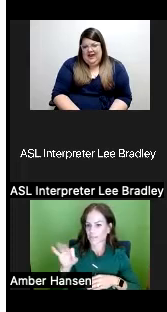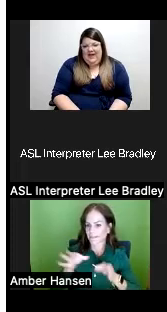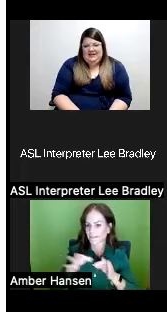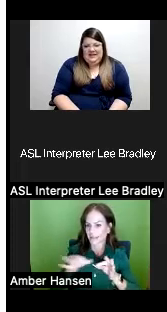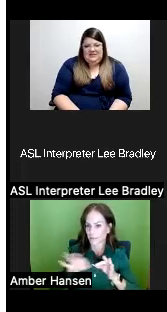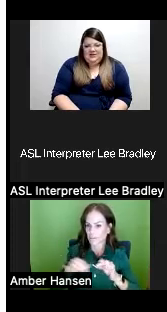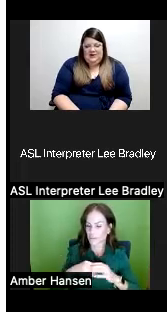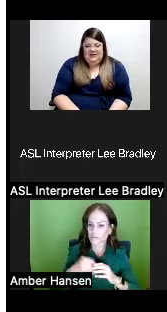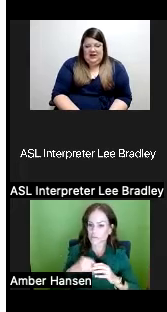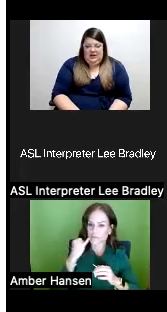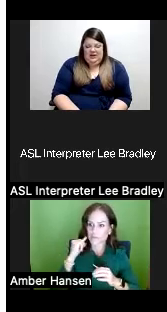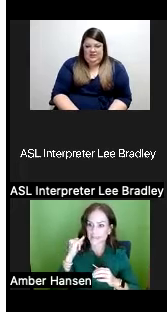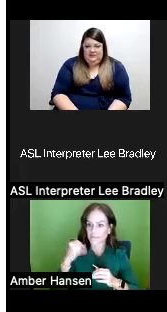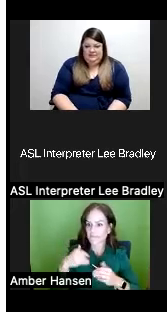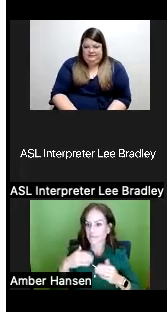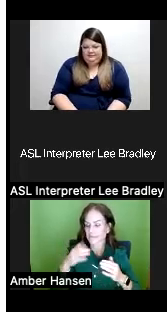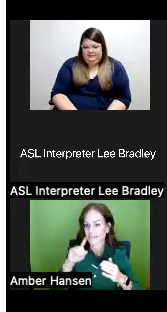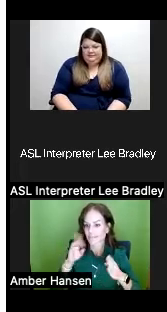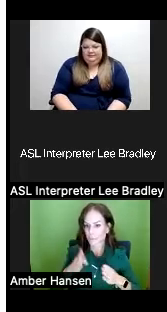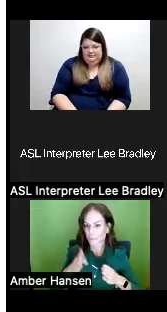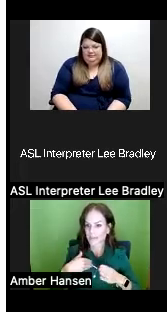ability to have access to language.